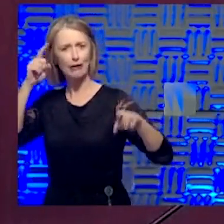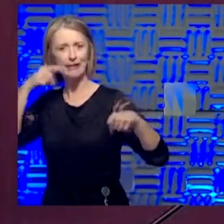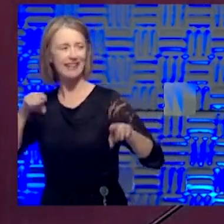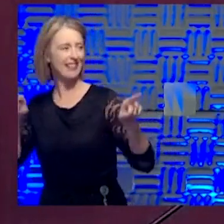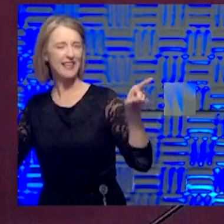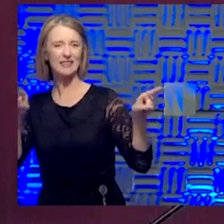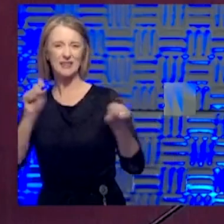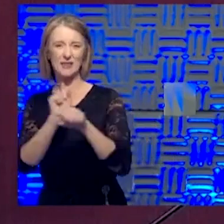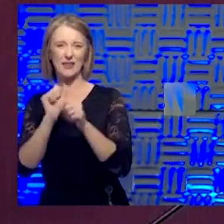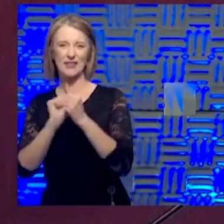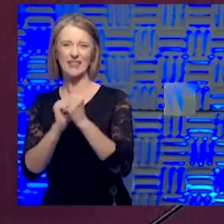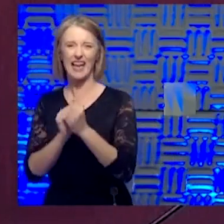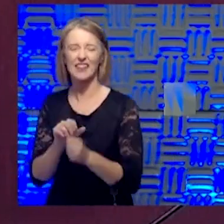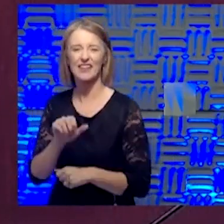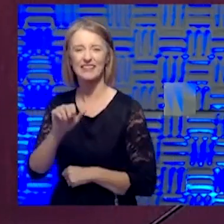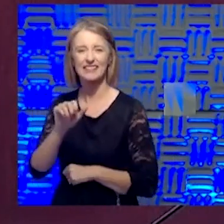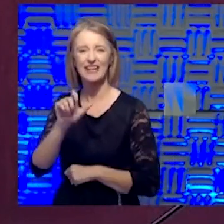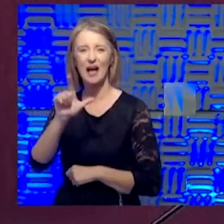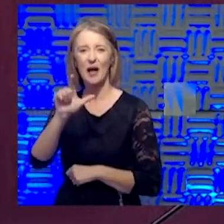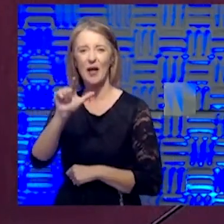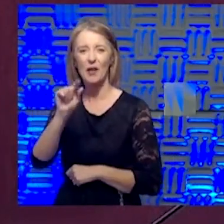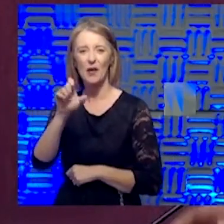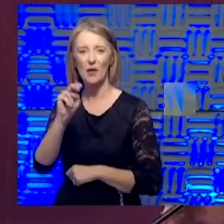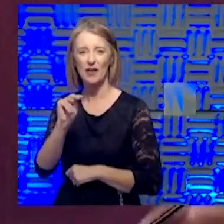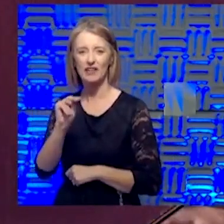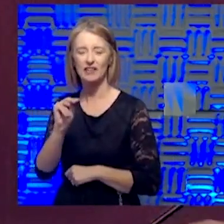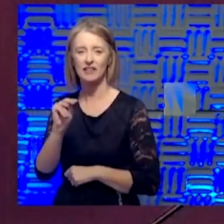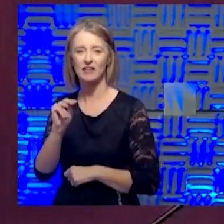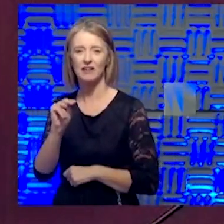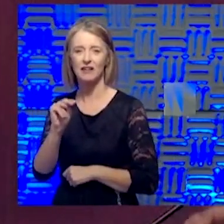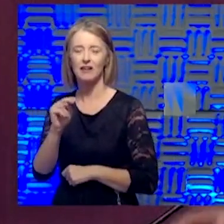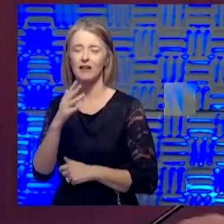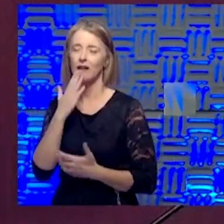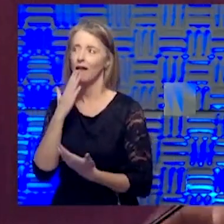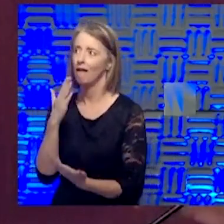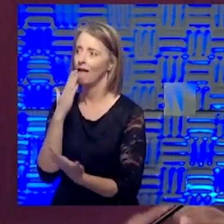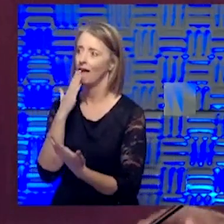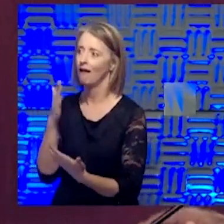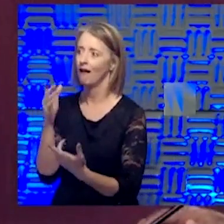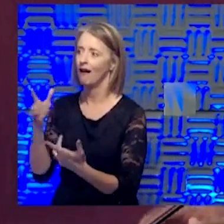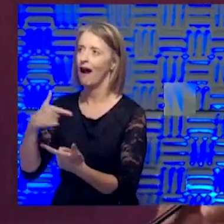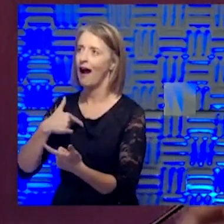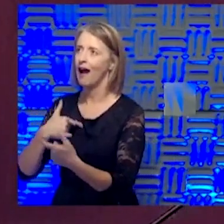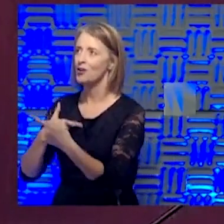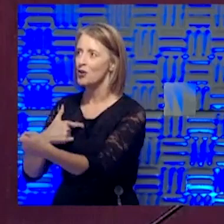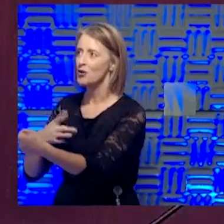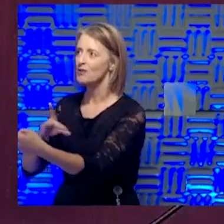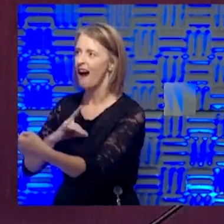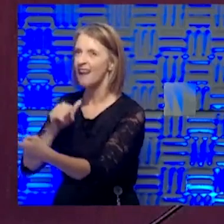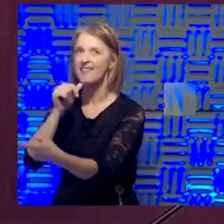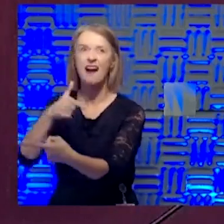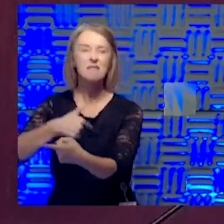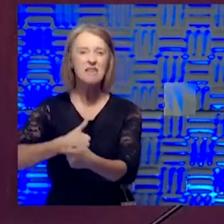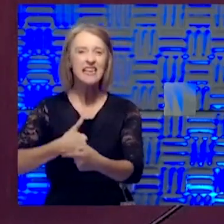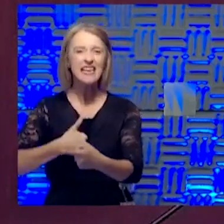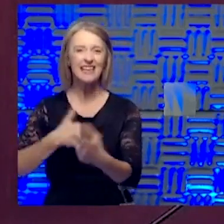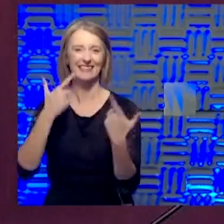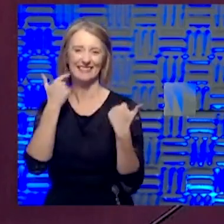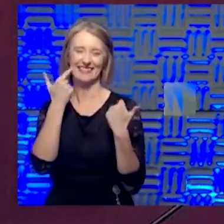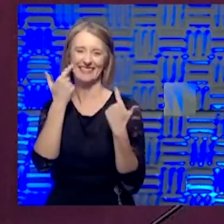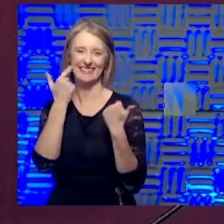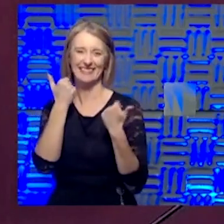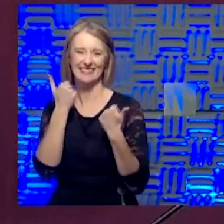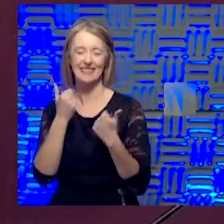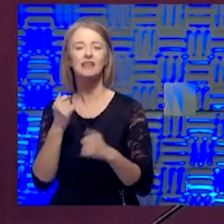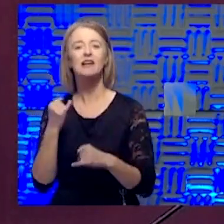work together right side by side, and Logan's happy to be healthy. He's like so grateful that I got it and he didn't get it. No, no. But